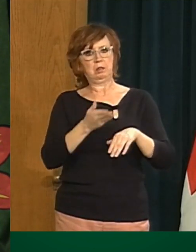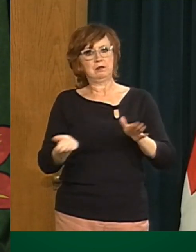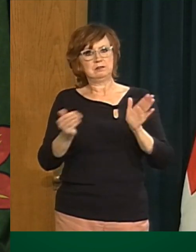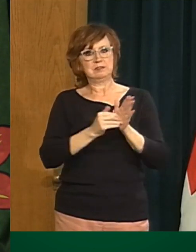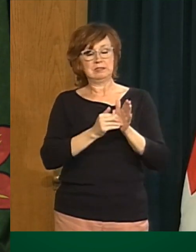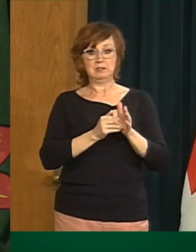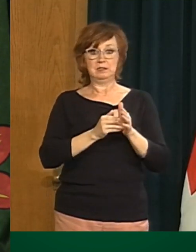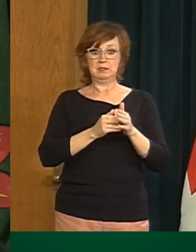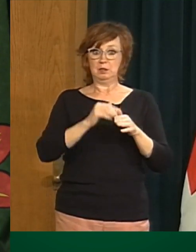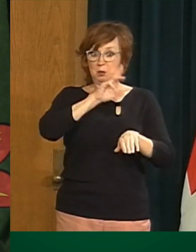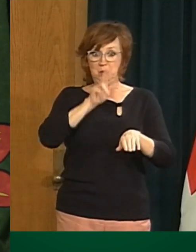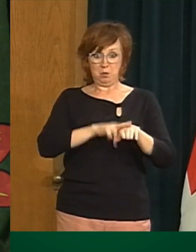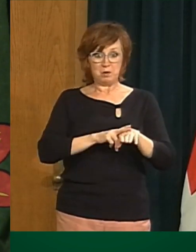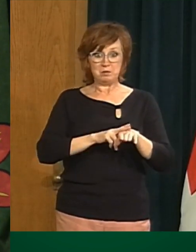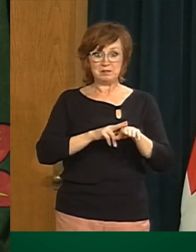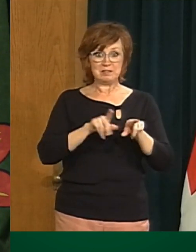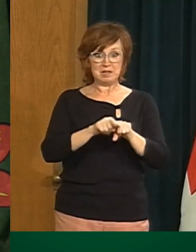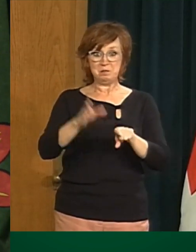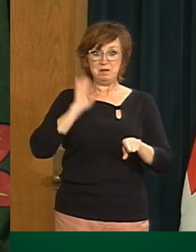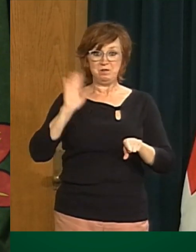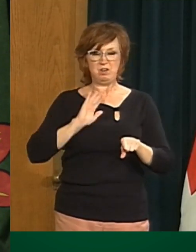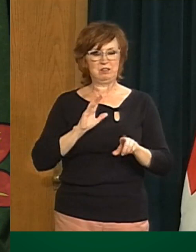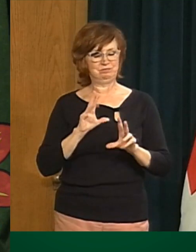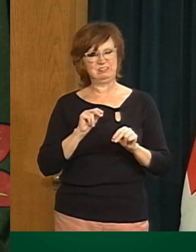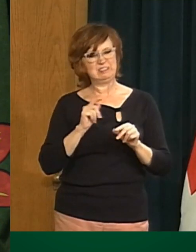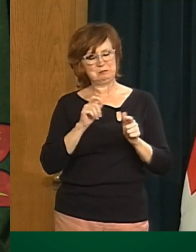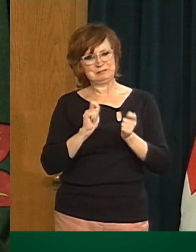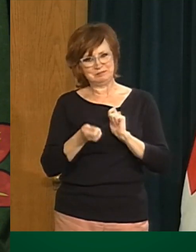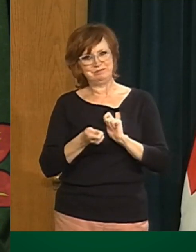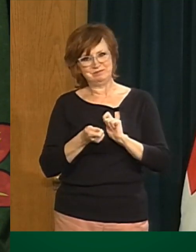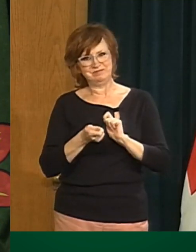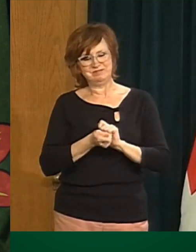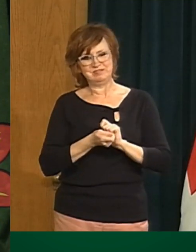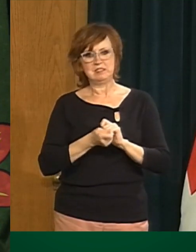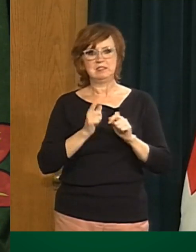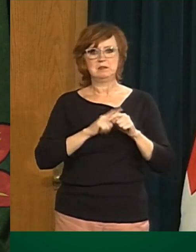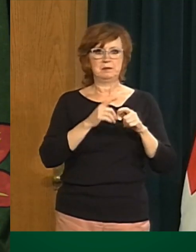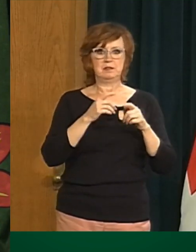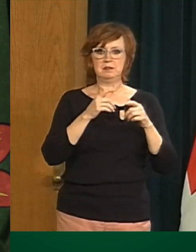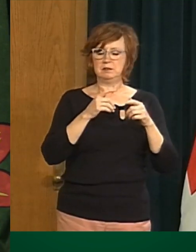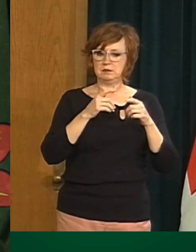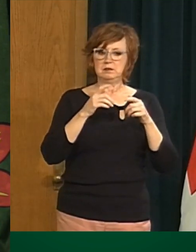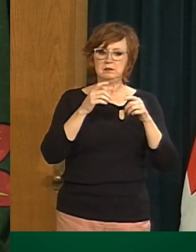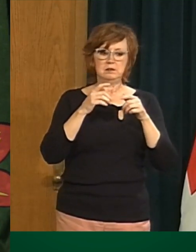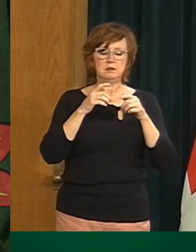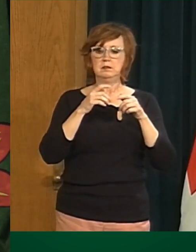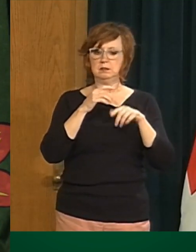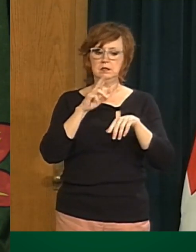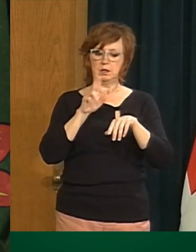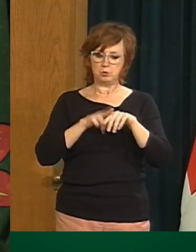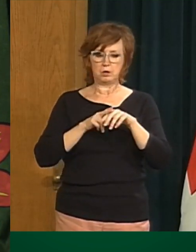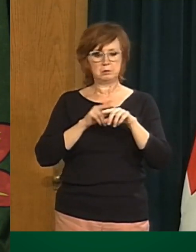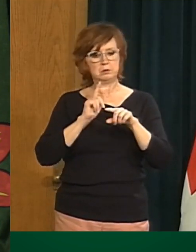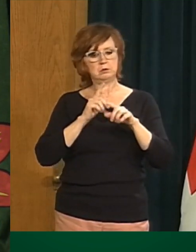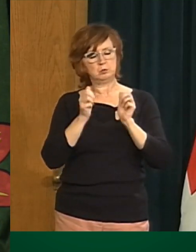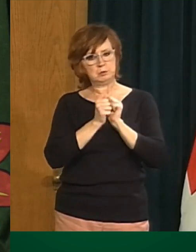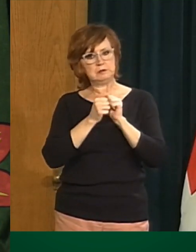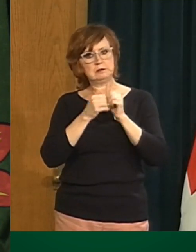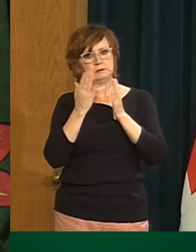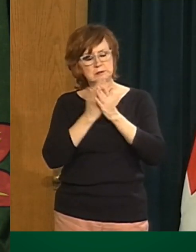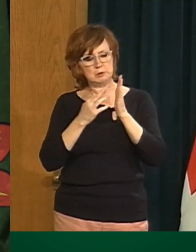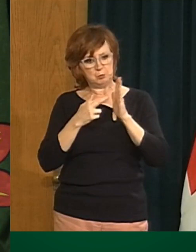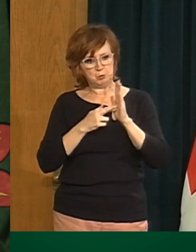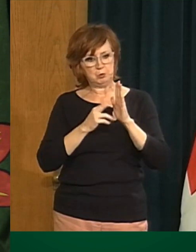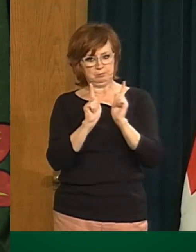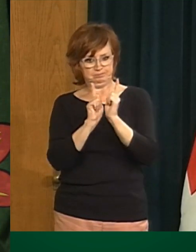to follow safe physical distancing practices and avoid large gatherings. So thank you once again, Saskatchewan, for